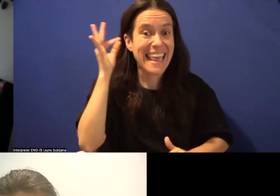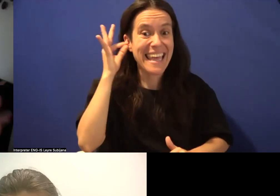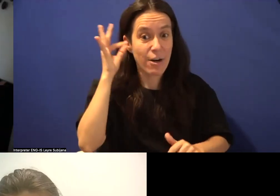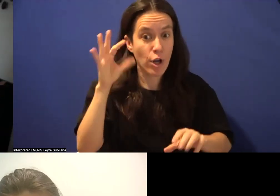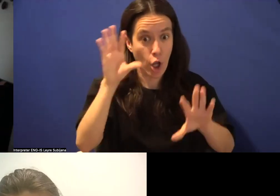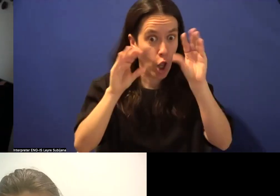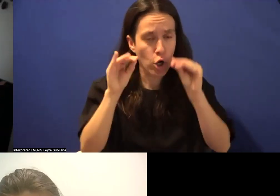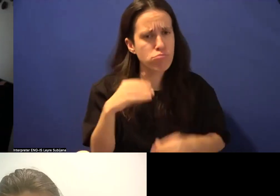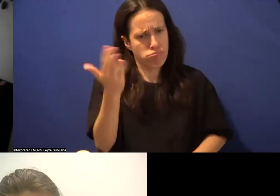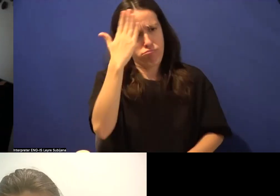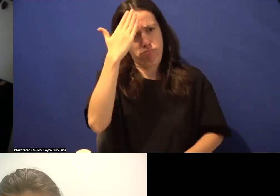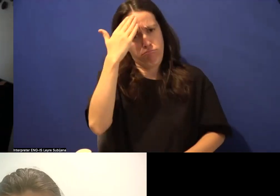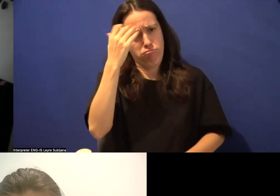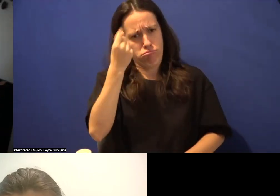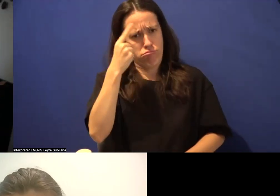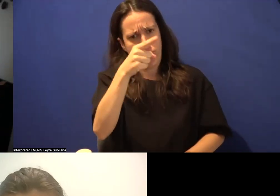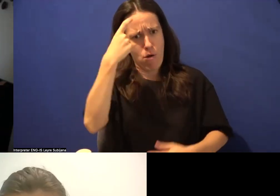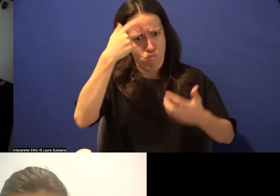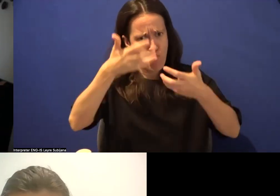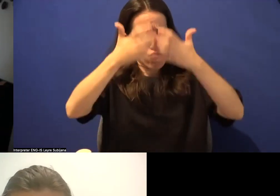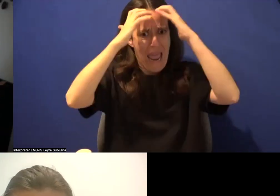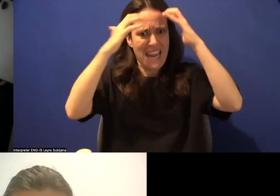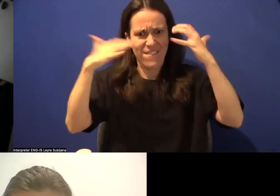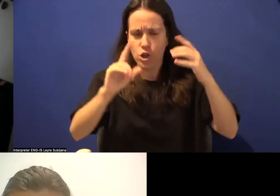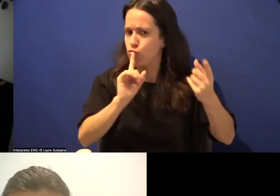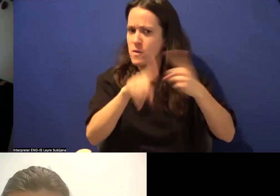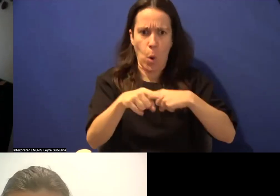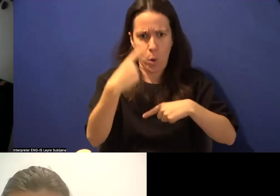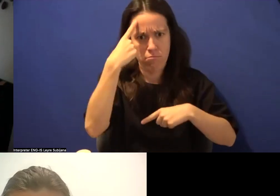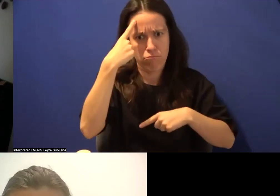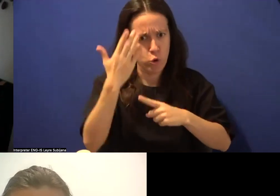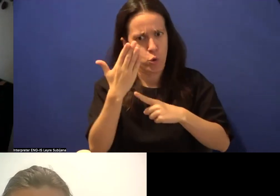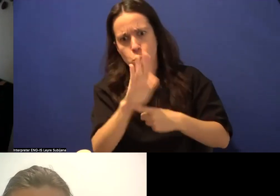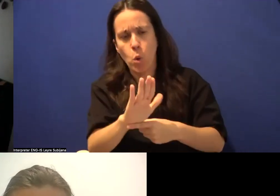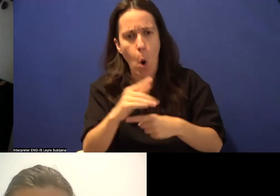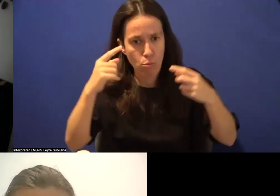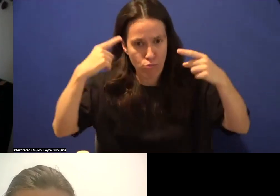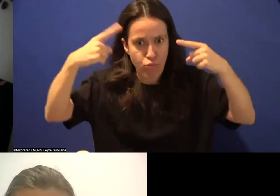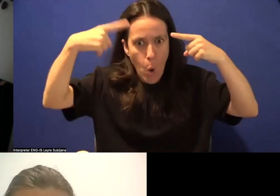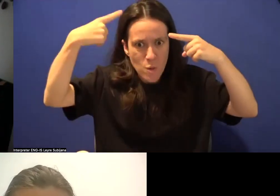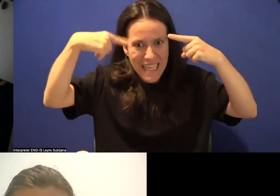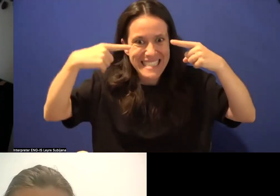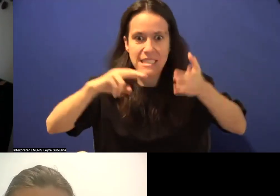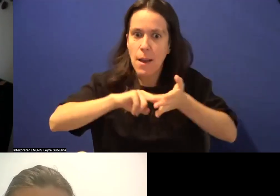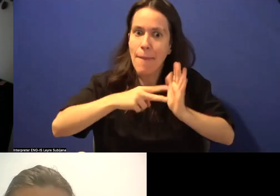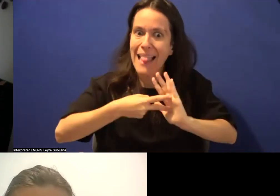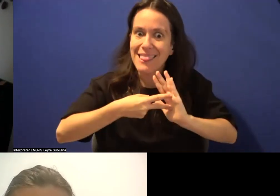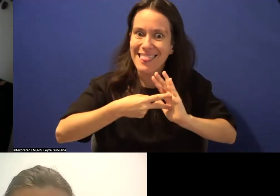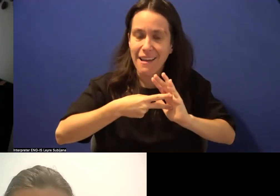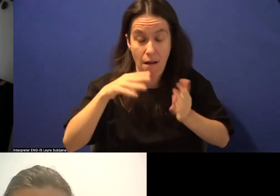knew them. So their brain responded, showing that they were processing semantically these highly